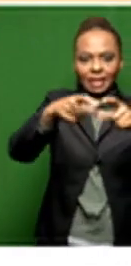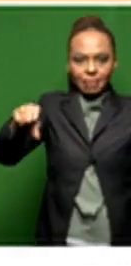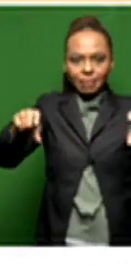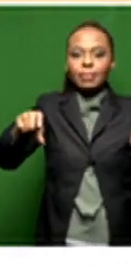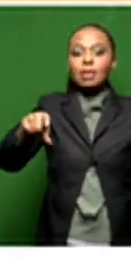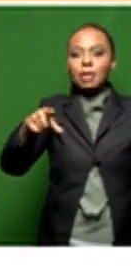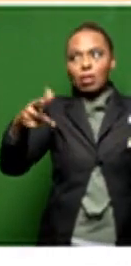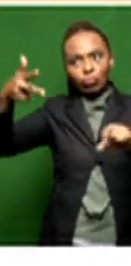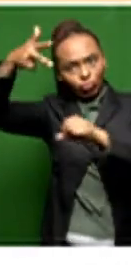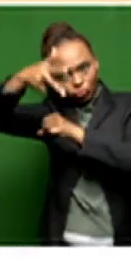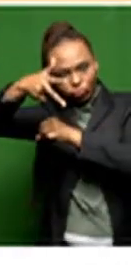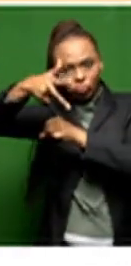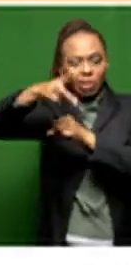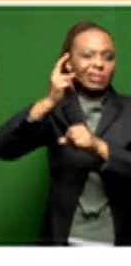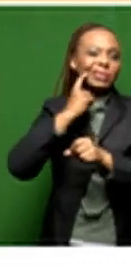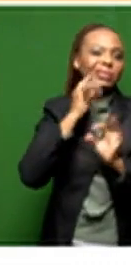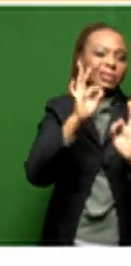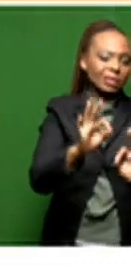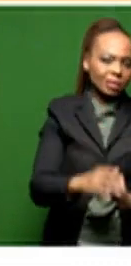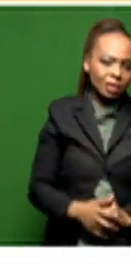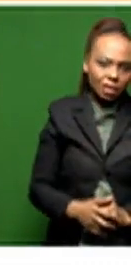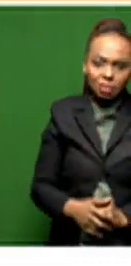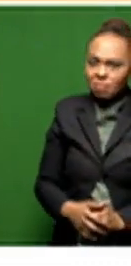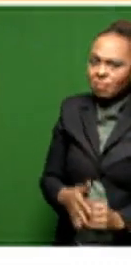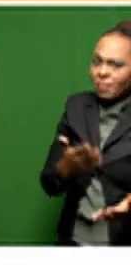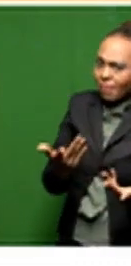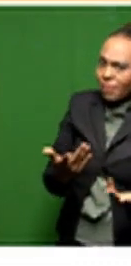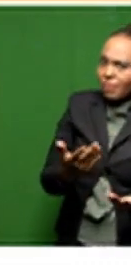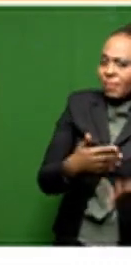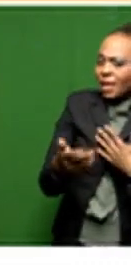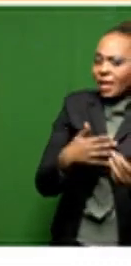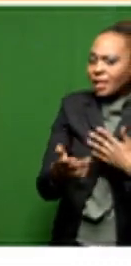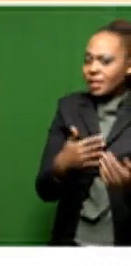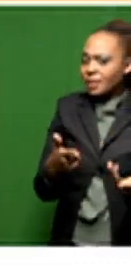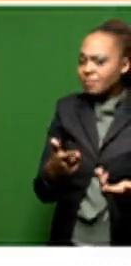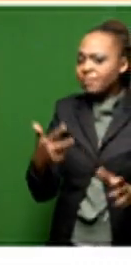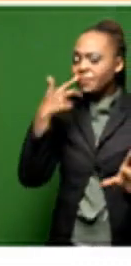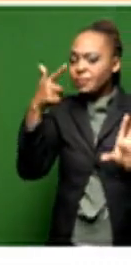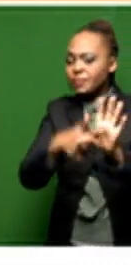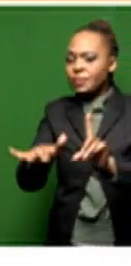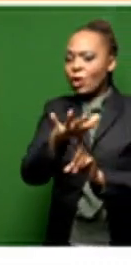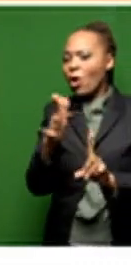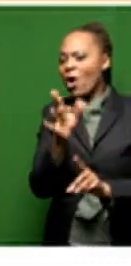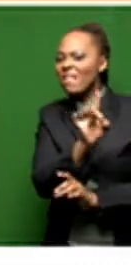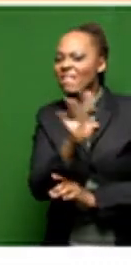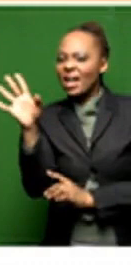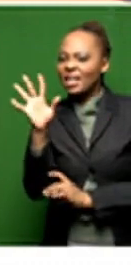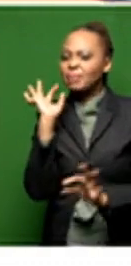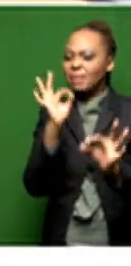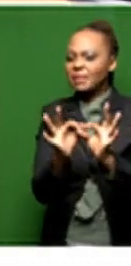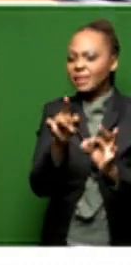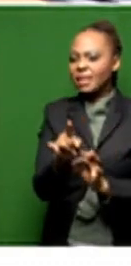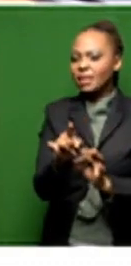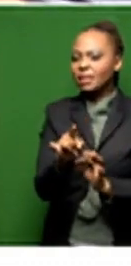go to any petrol station, or is it only confined to one particular petrol station that is aligned to a